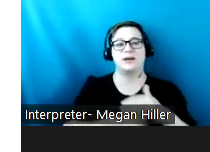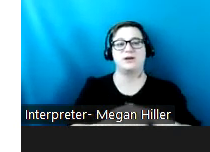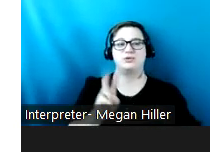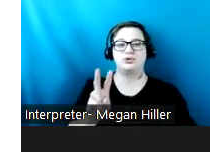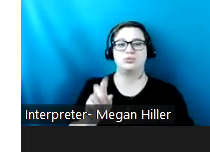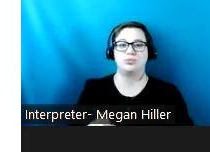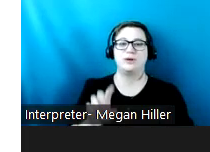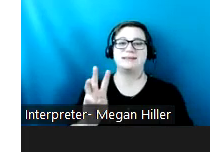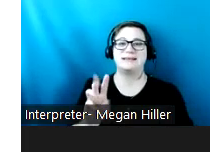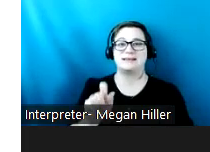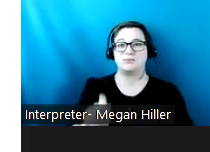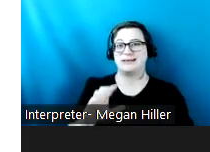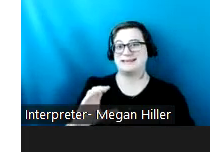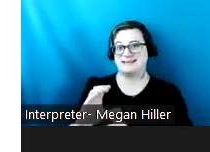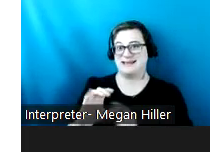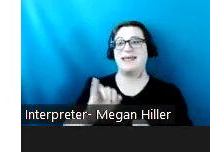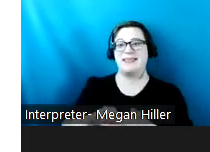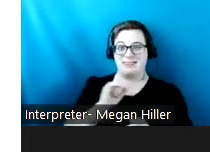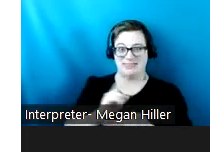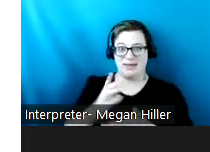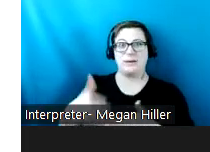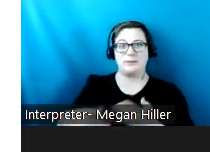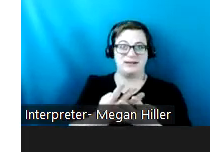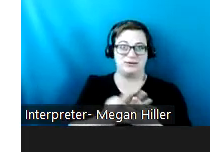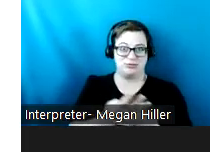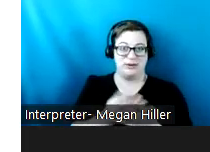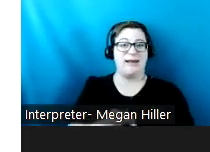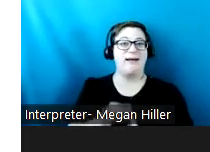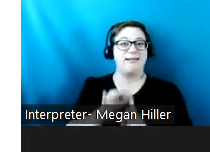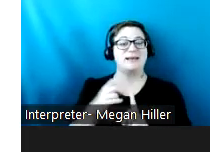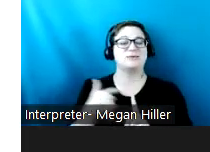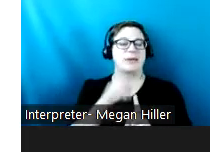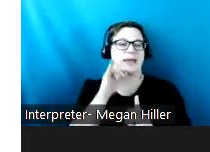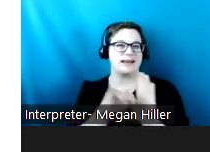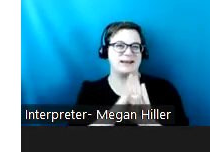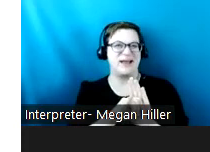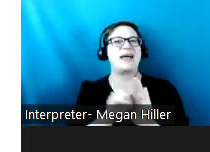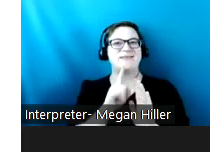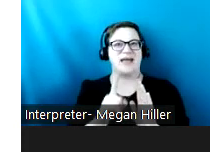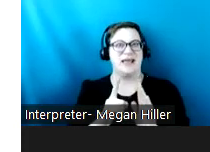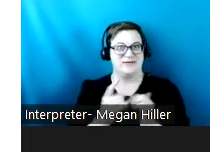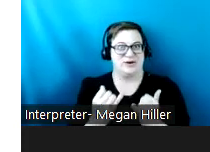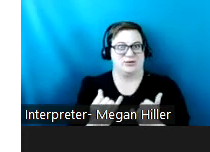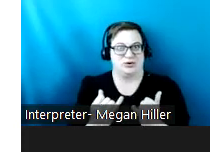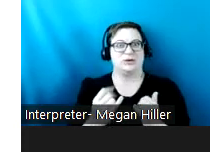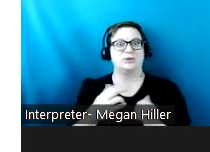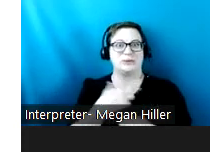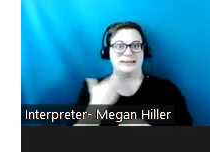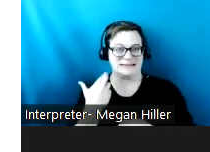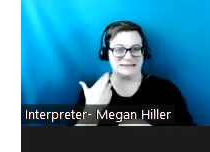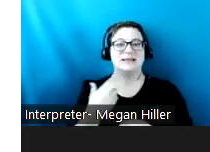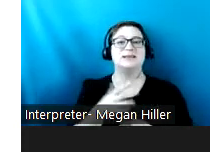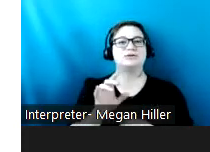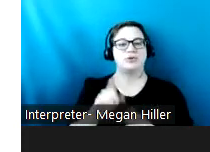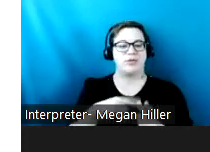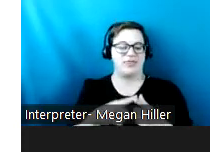2.6.c can complete that screening unless there is identification of imminent risk. Then that must be reviewed by either a